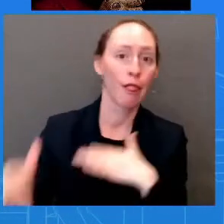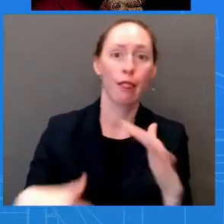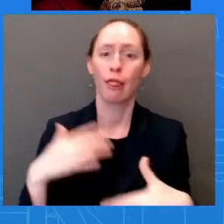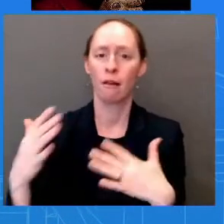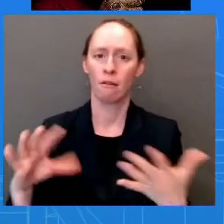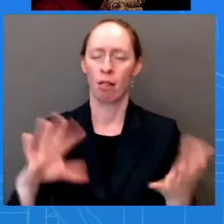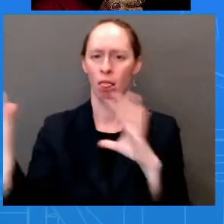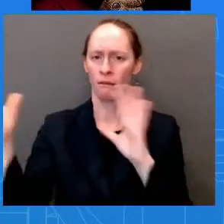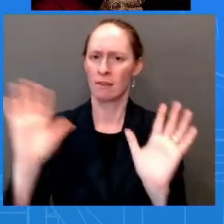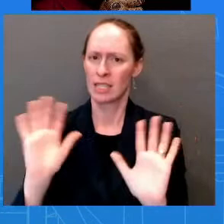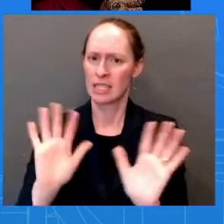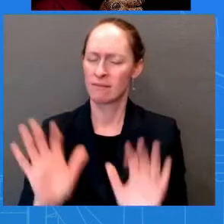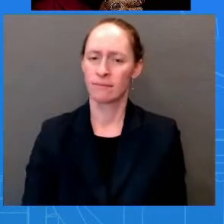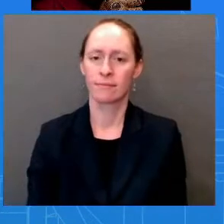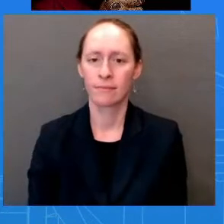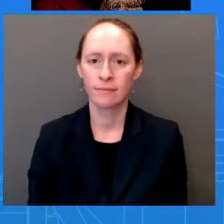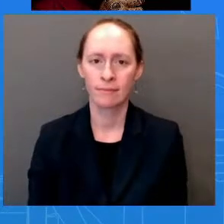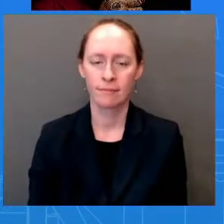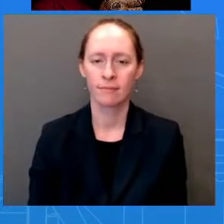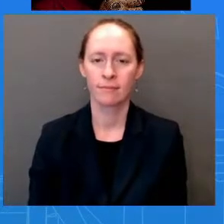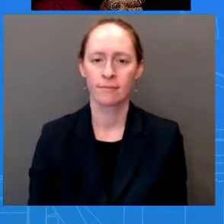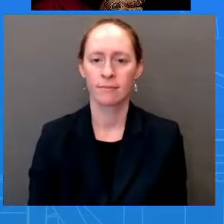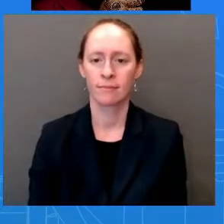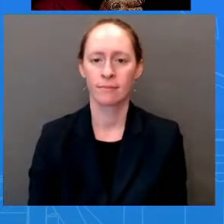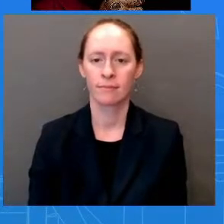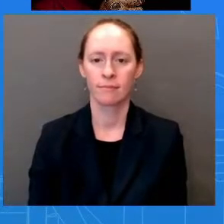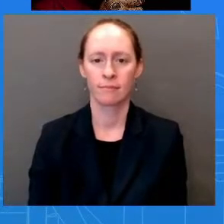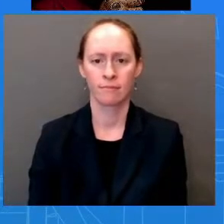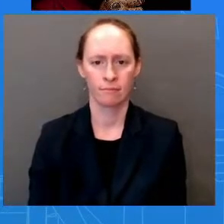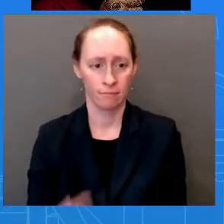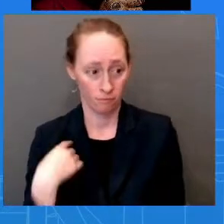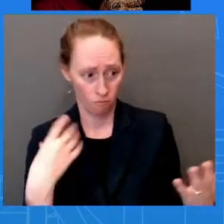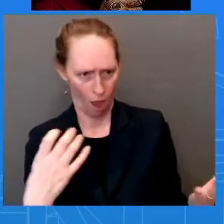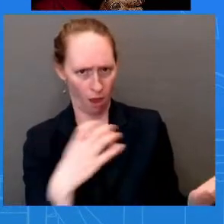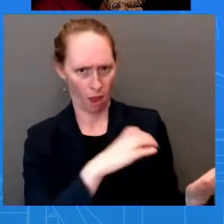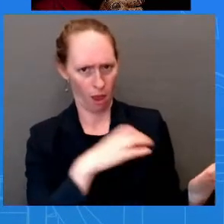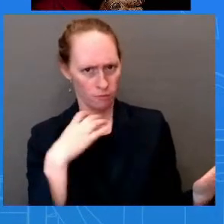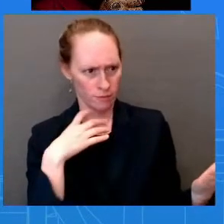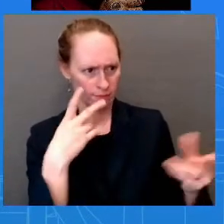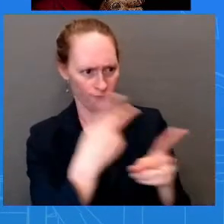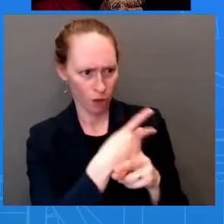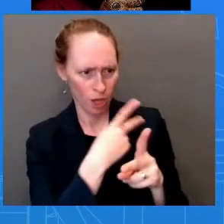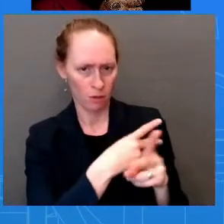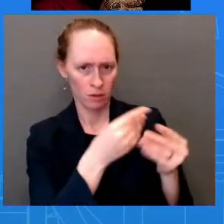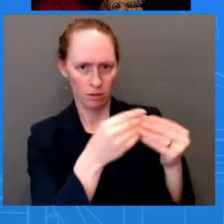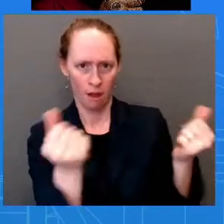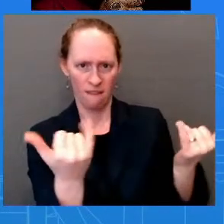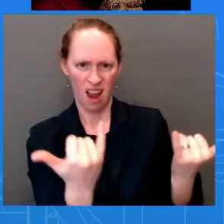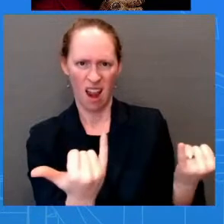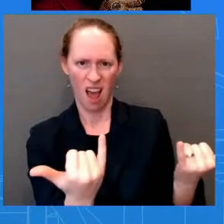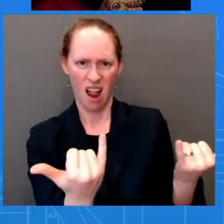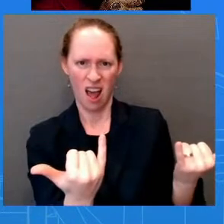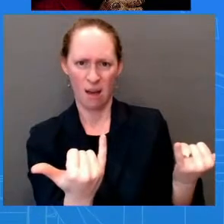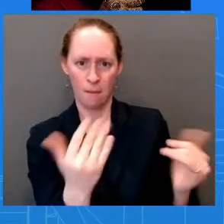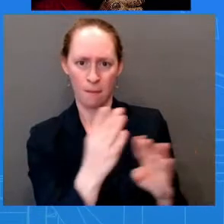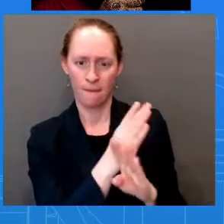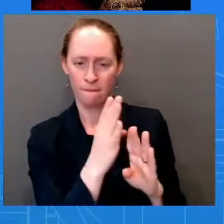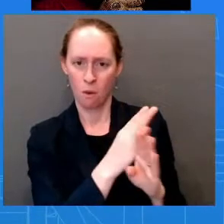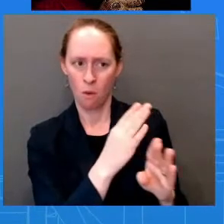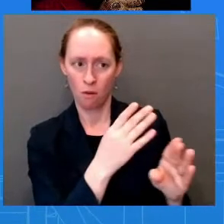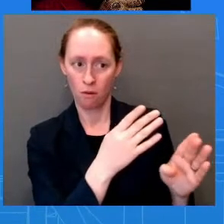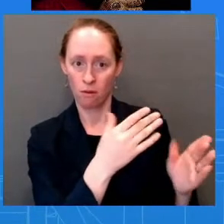Congress resolving this issue during the lame duck. That is something that we are certainly open to and want to see, and we